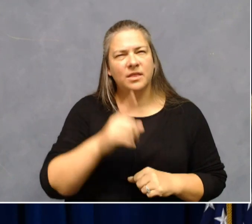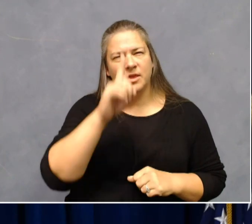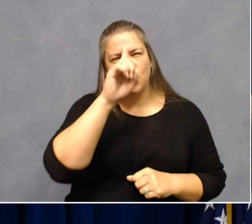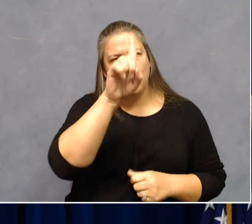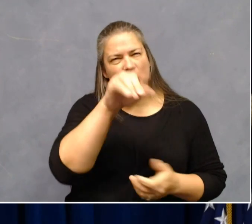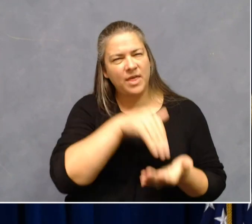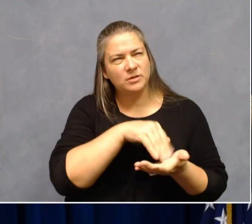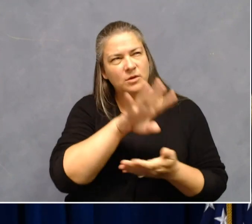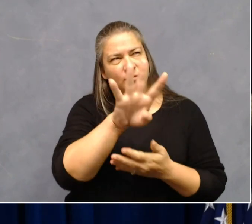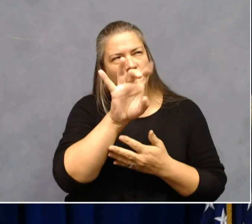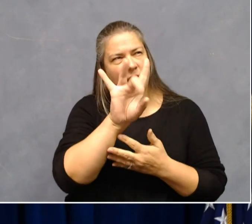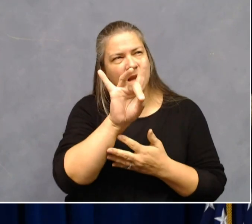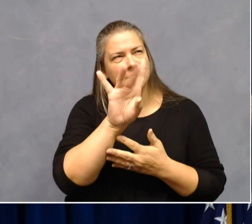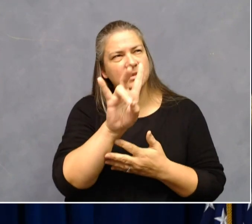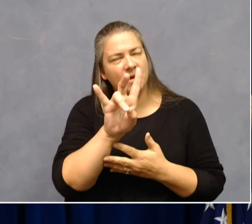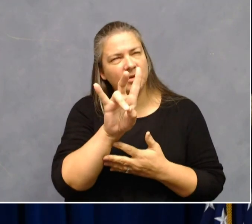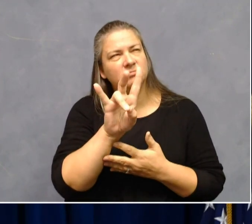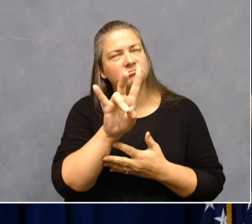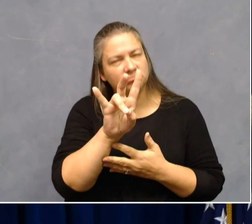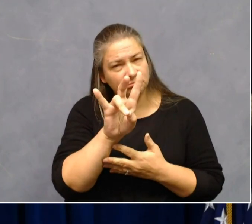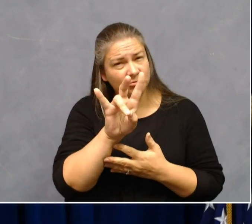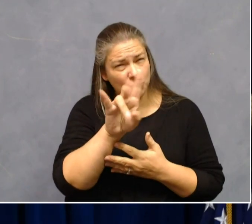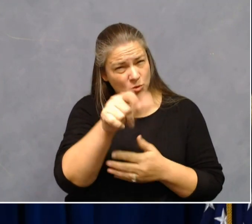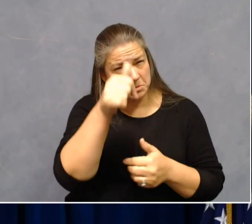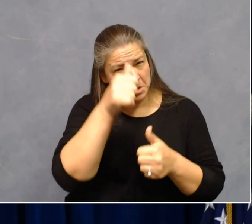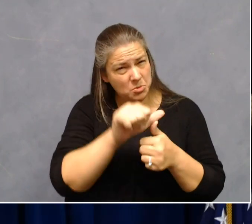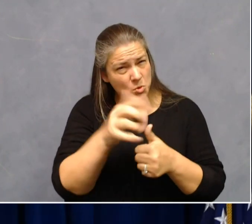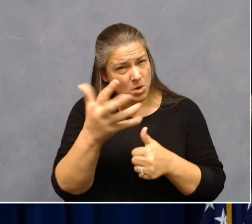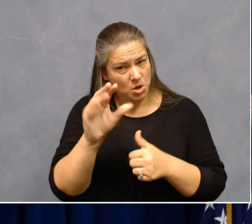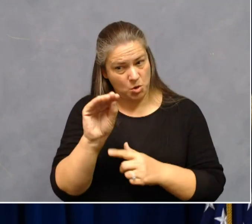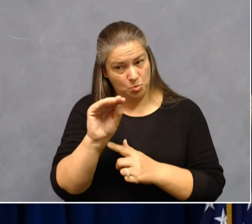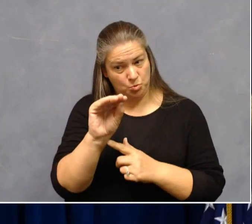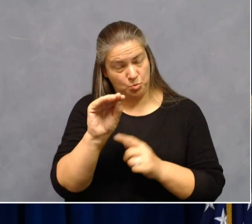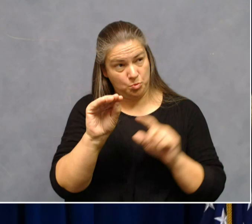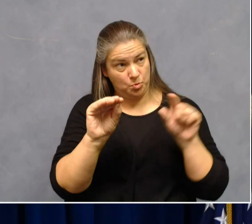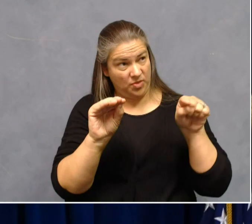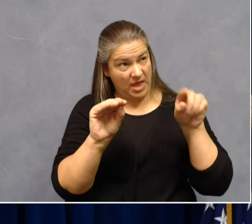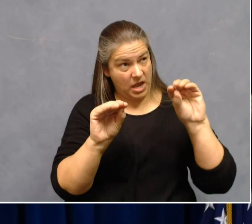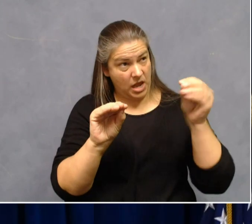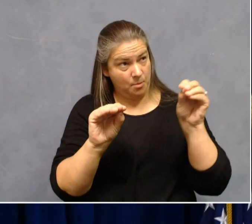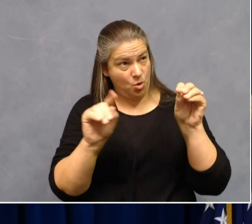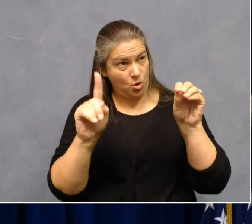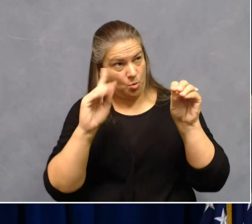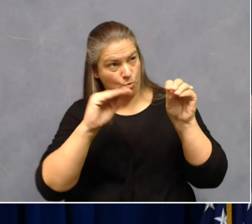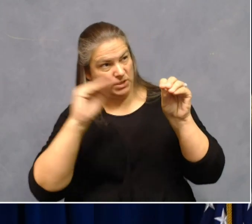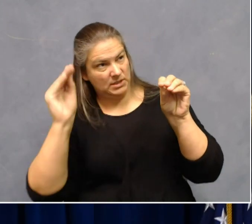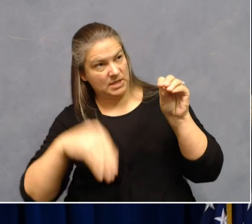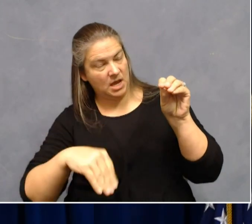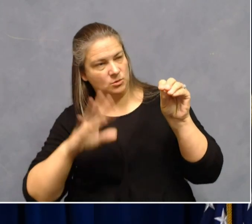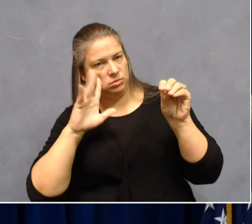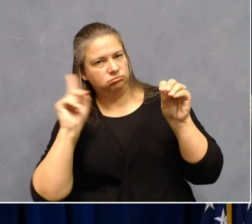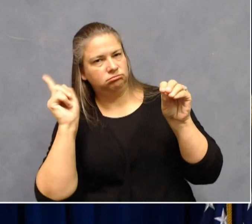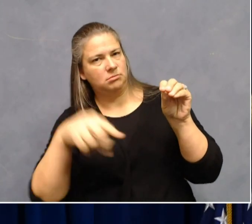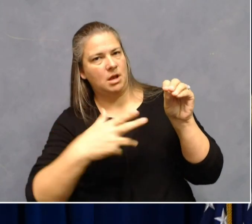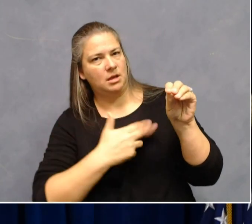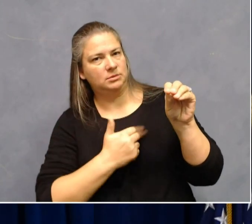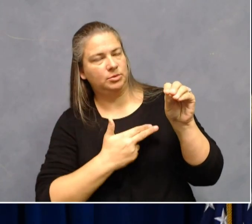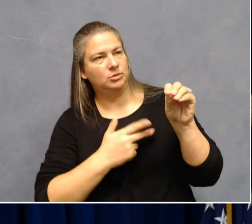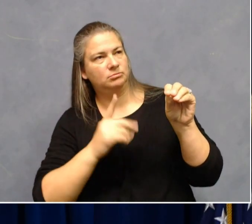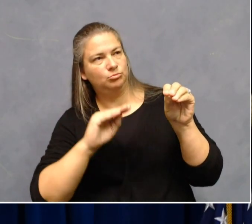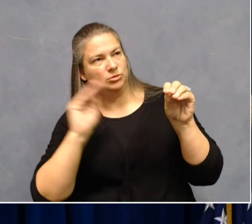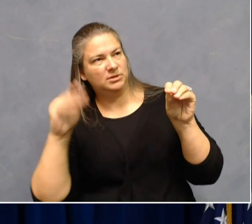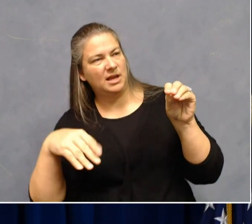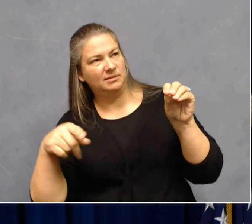1,487, remember a certain percentage are going to end up in the hospital. A certain percentage are going to end up in the ICU. And a